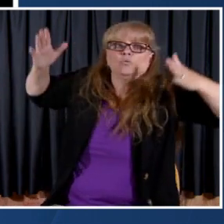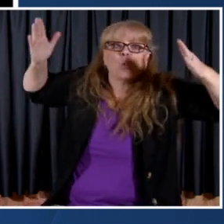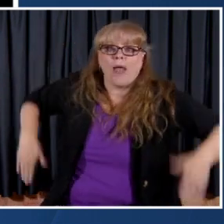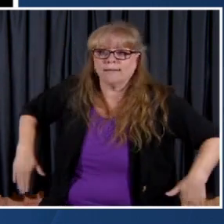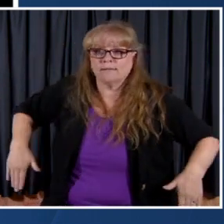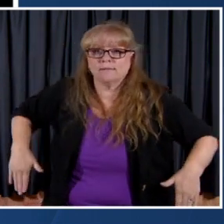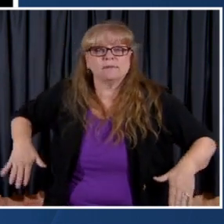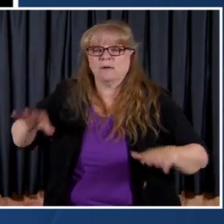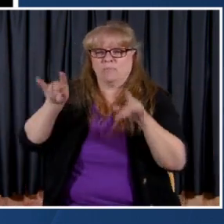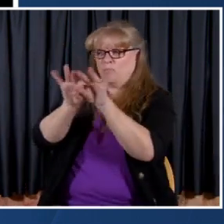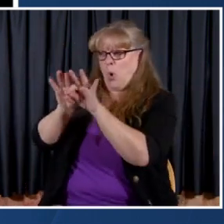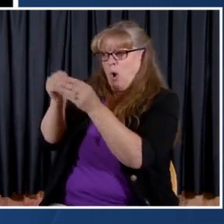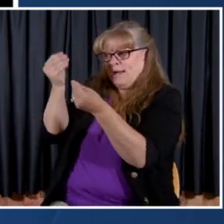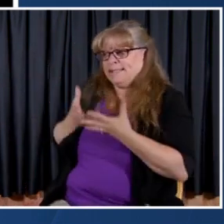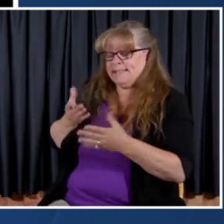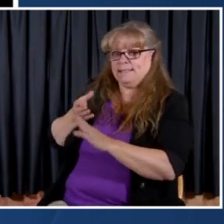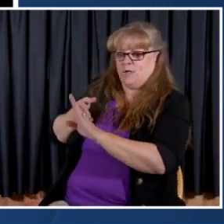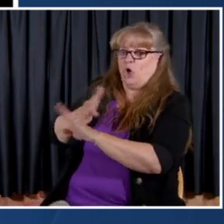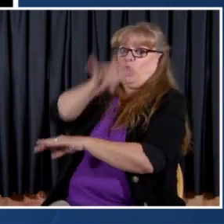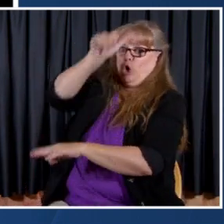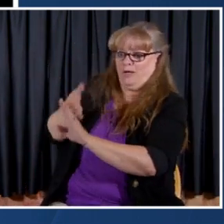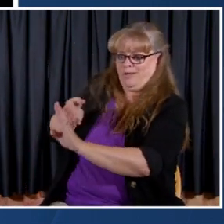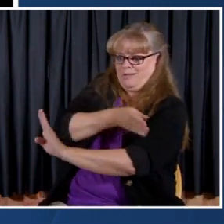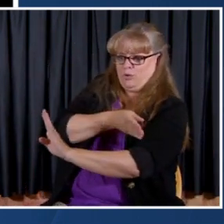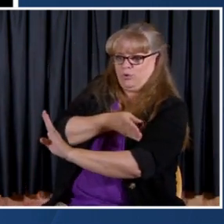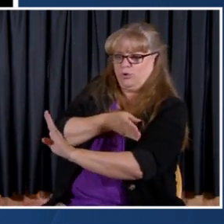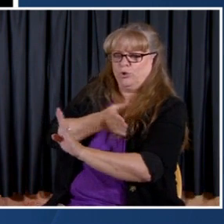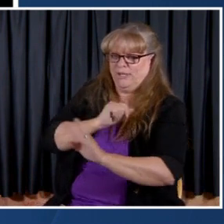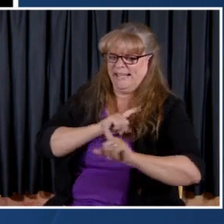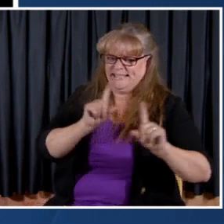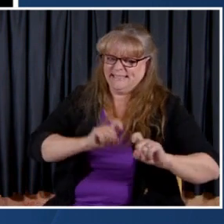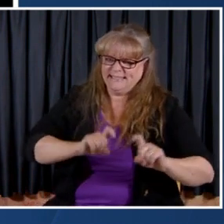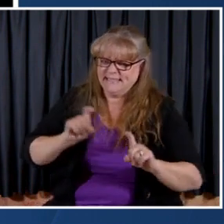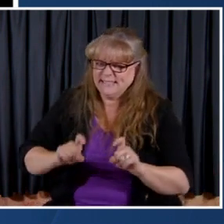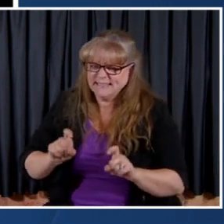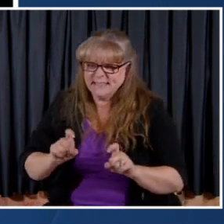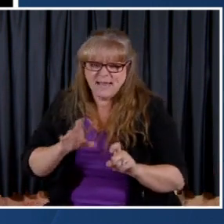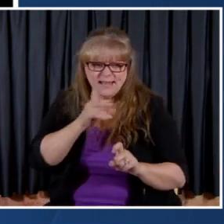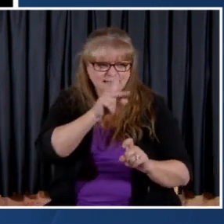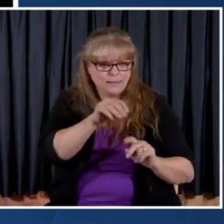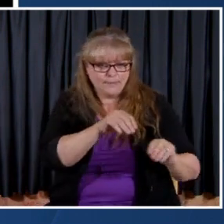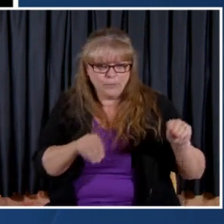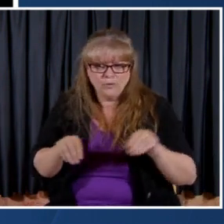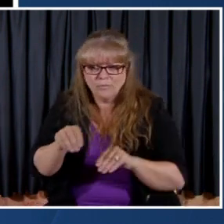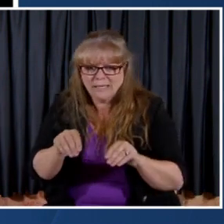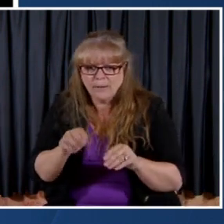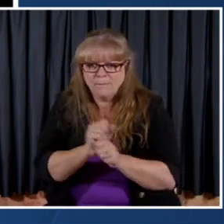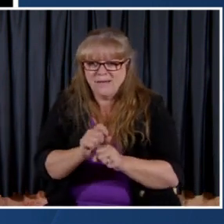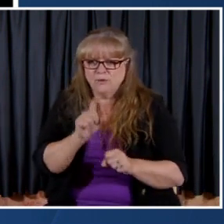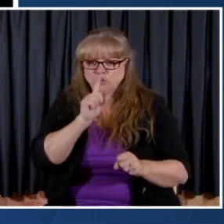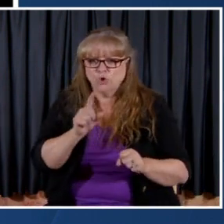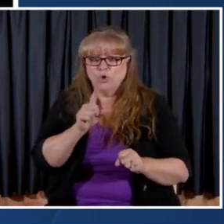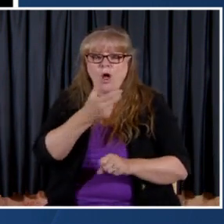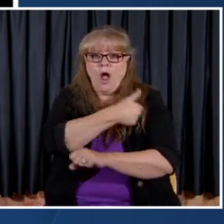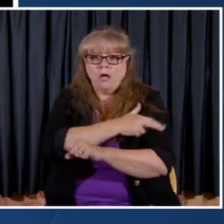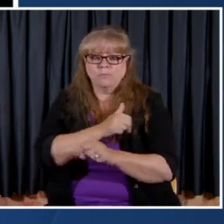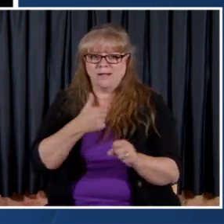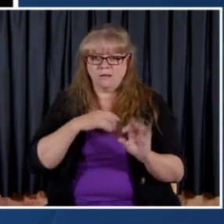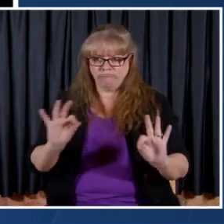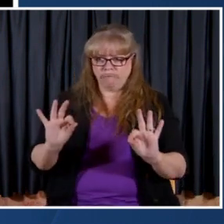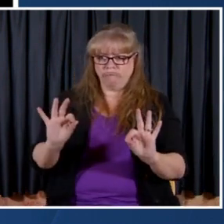mobility to make sure that we're in a position to have the hospital capacity we need. We've also been working with the hospitals to expand their capacity. They've expanded their